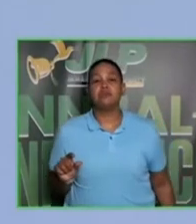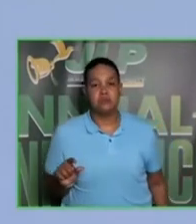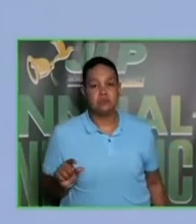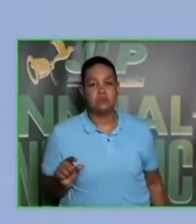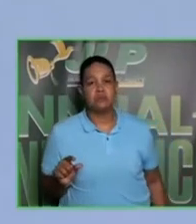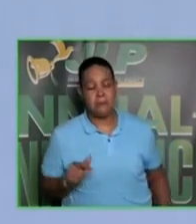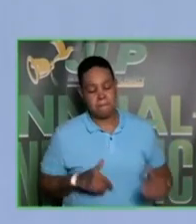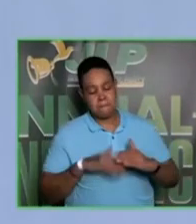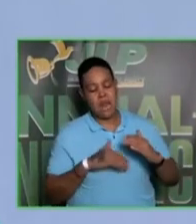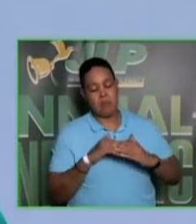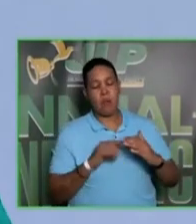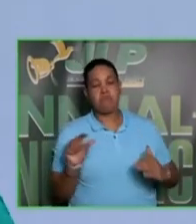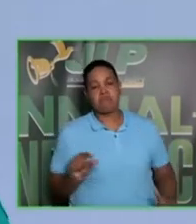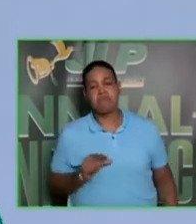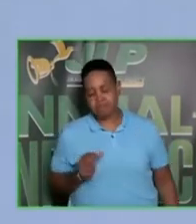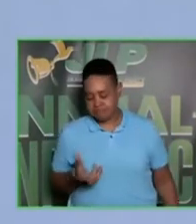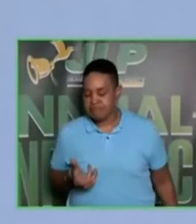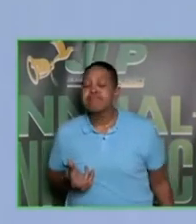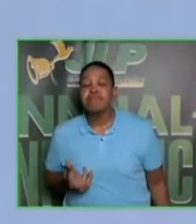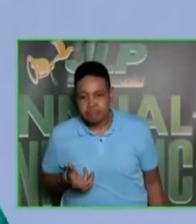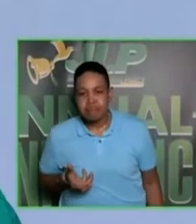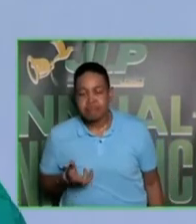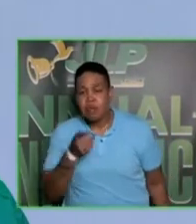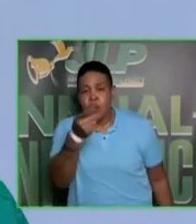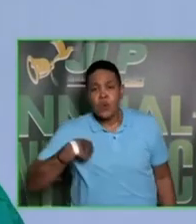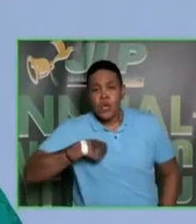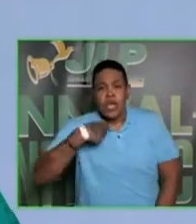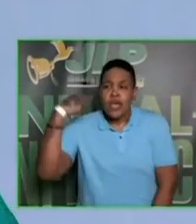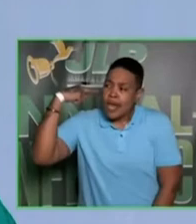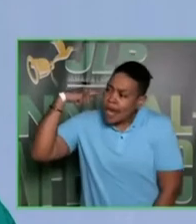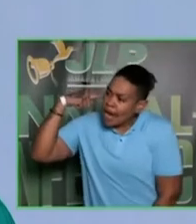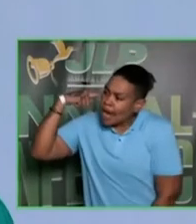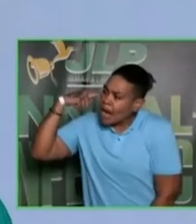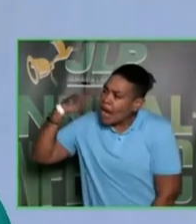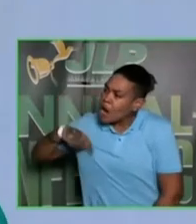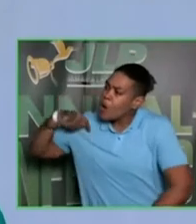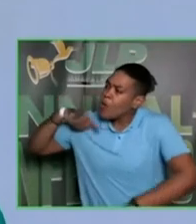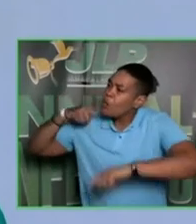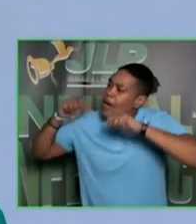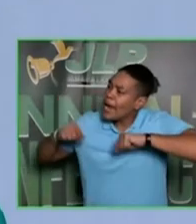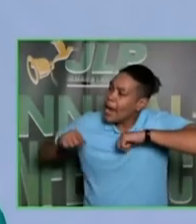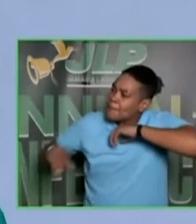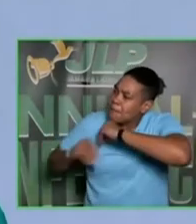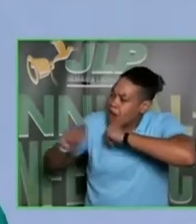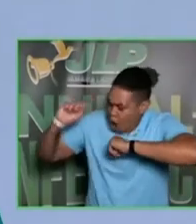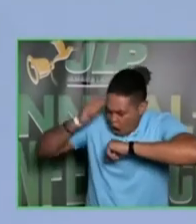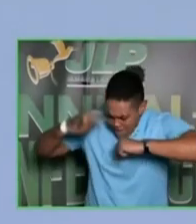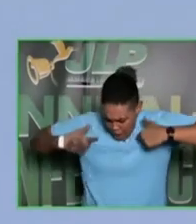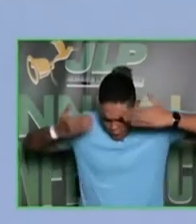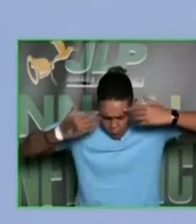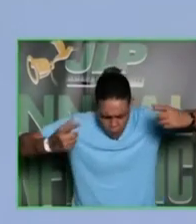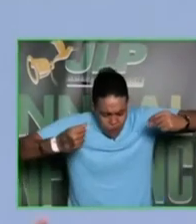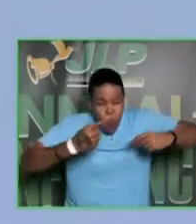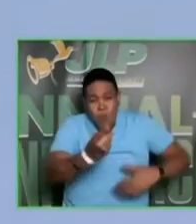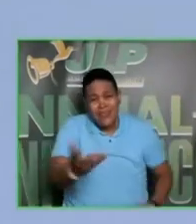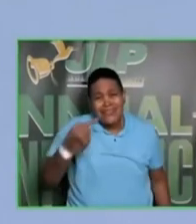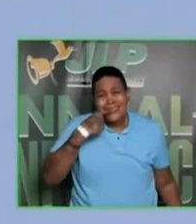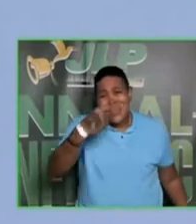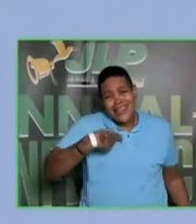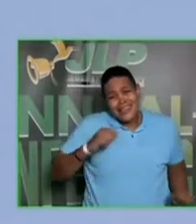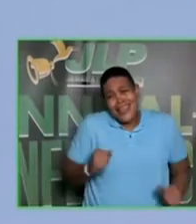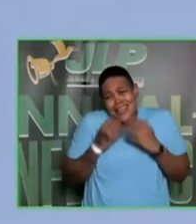Because we care, and because we are a capable government, because one thing to say you care